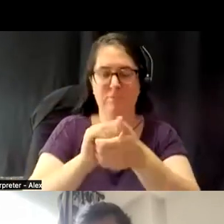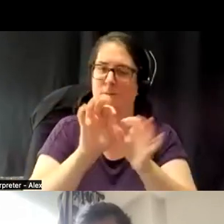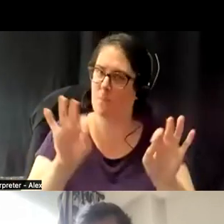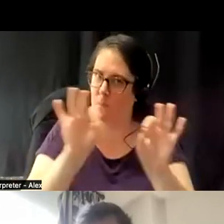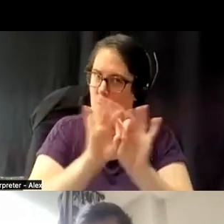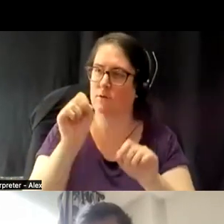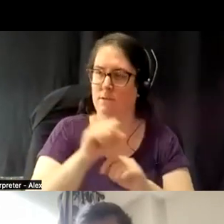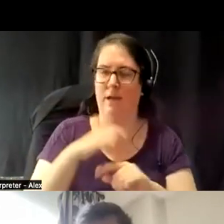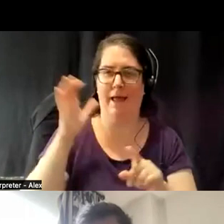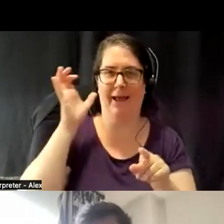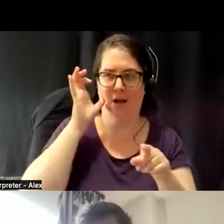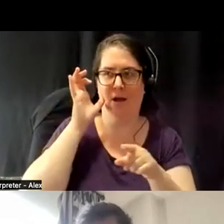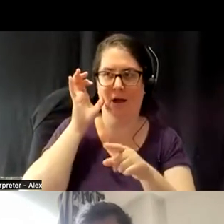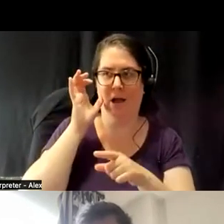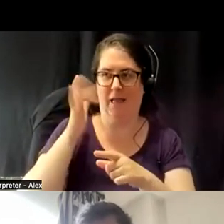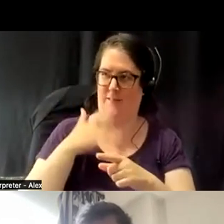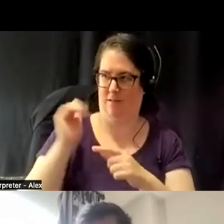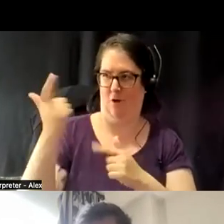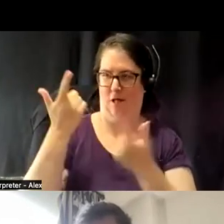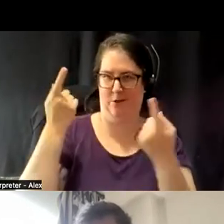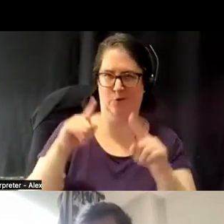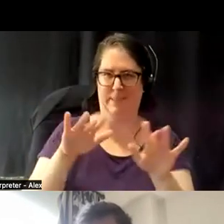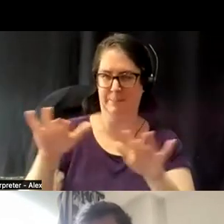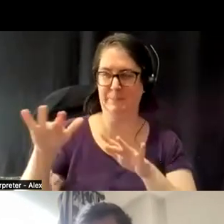What I'm hearing, I feel like a consensus amongst the group is that